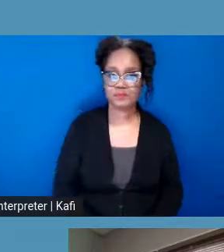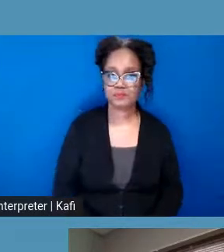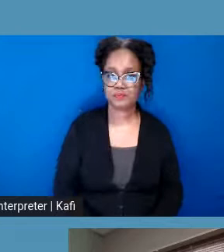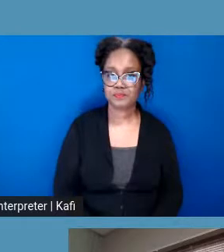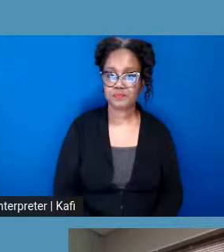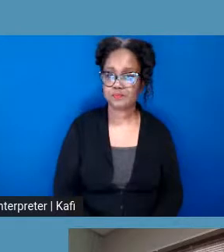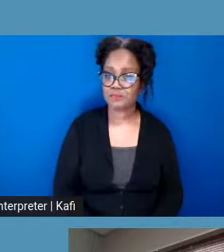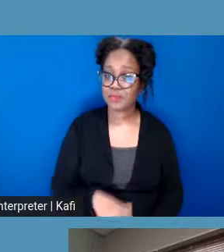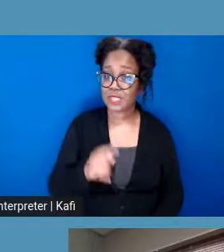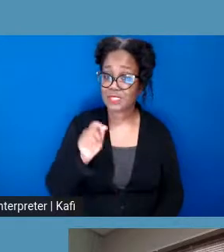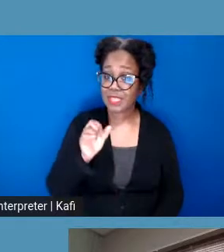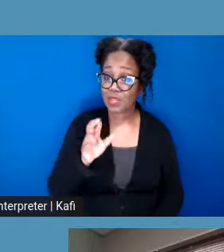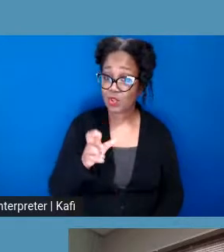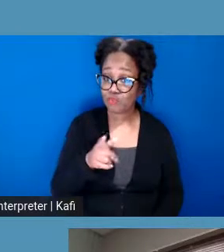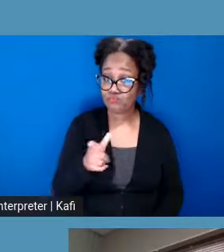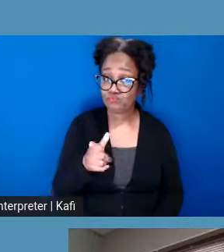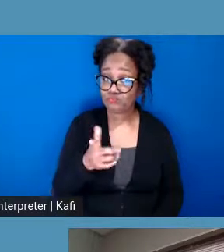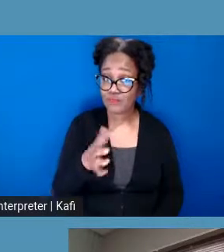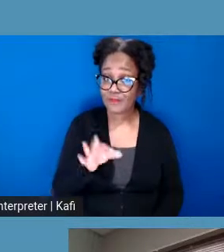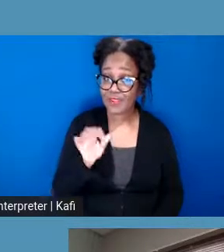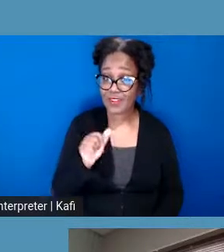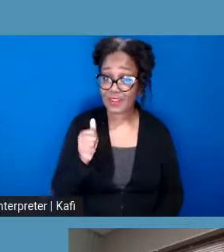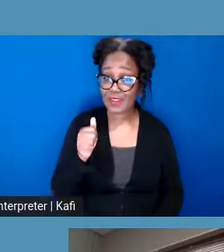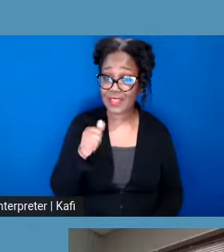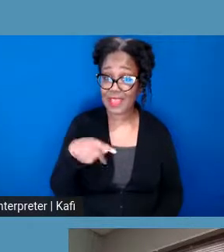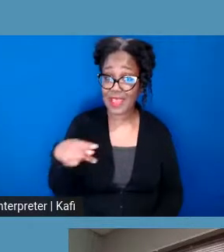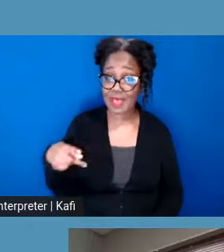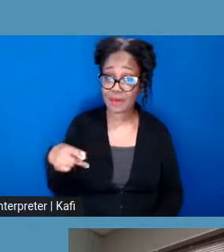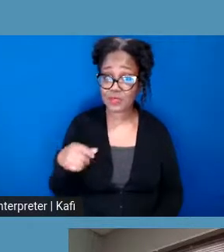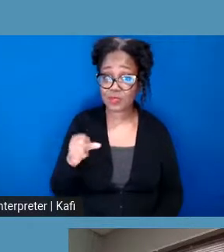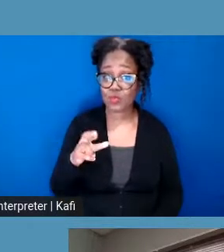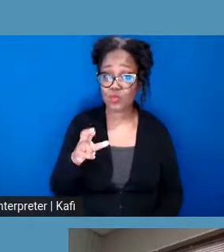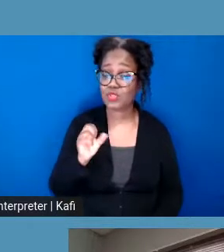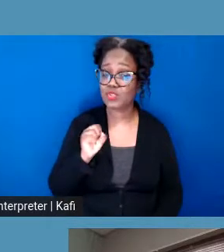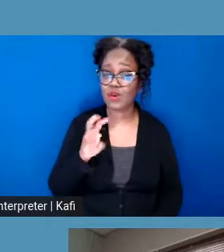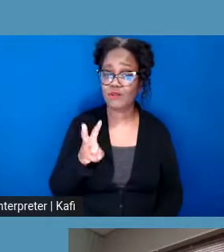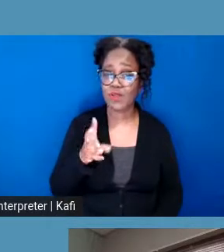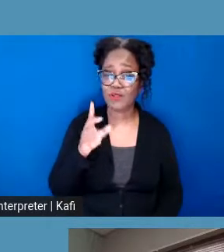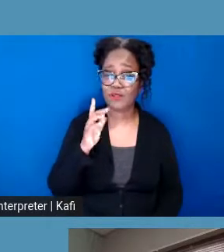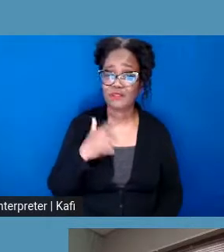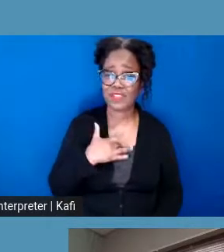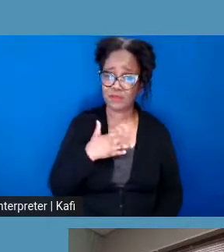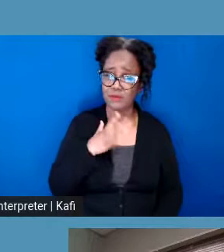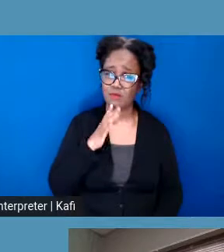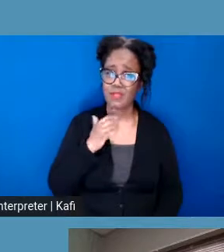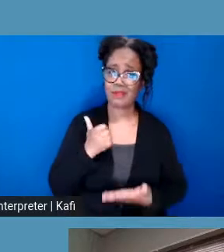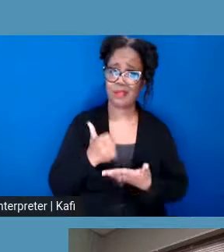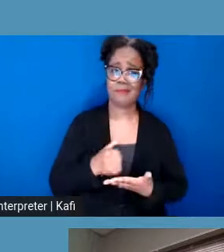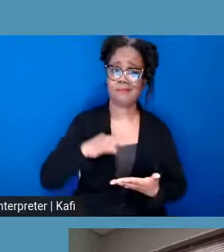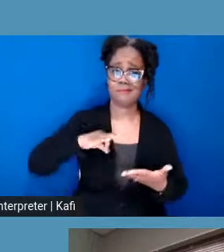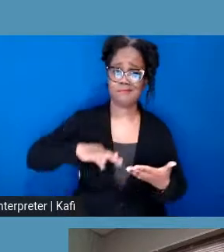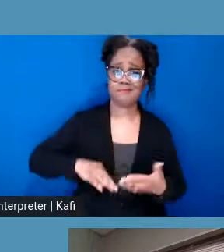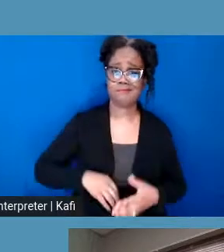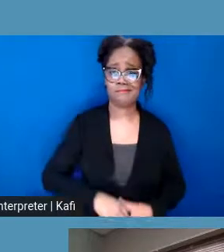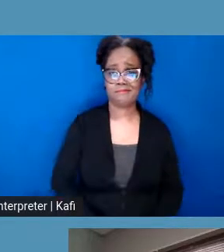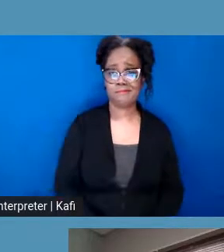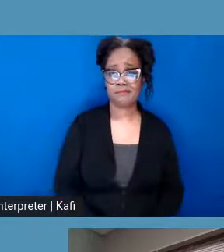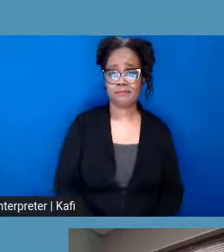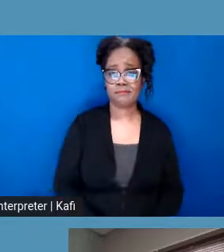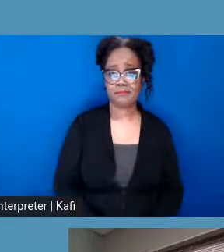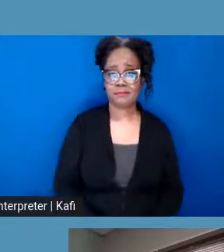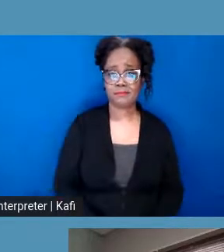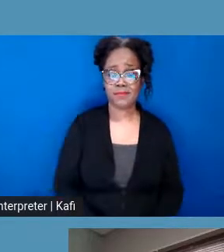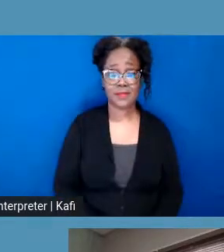What about you, Taylor? Have you found any apps or even software that you've found really useful? Well, to be honest, I'm taking notes